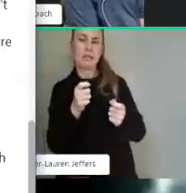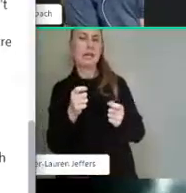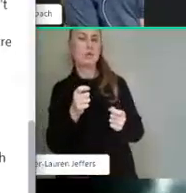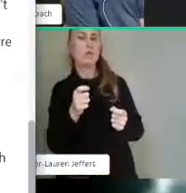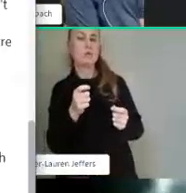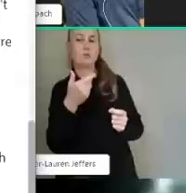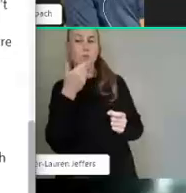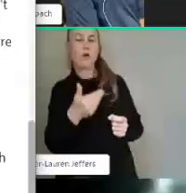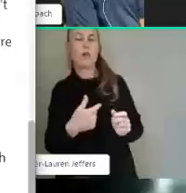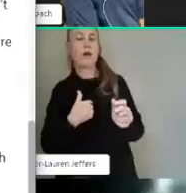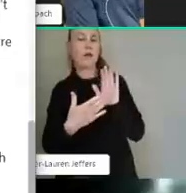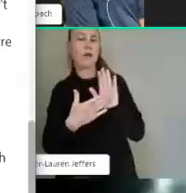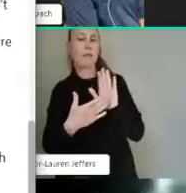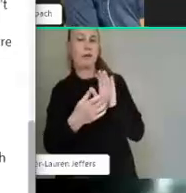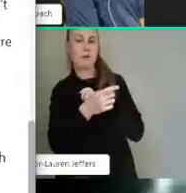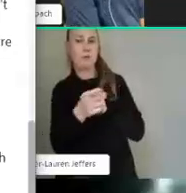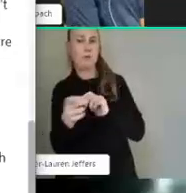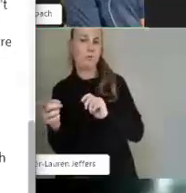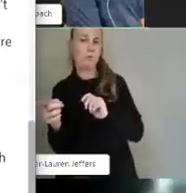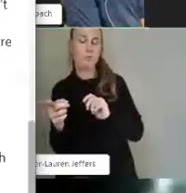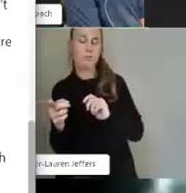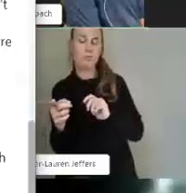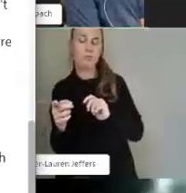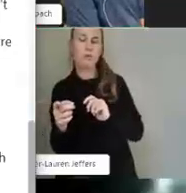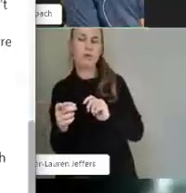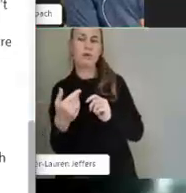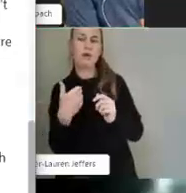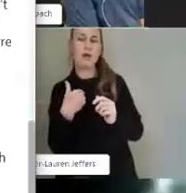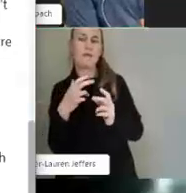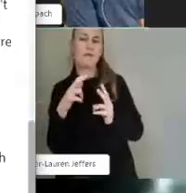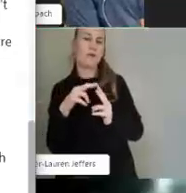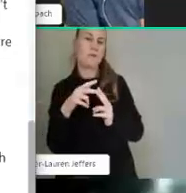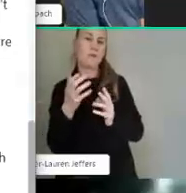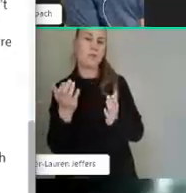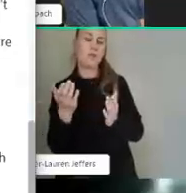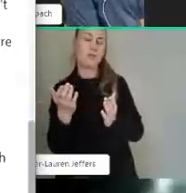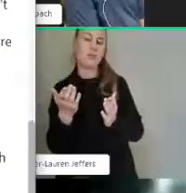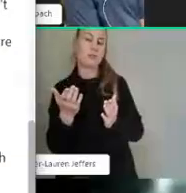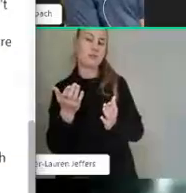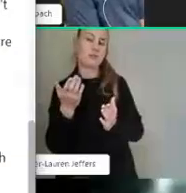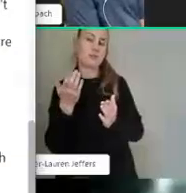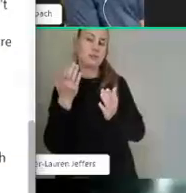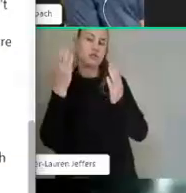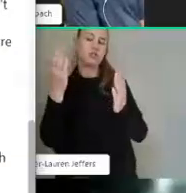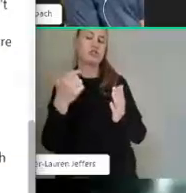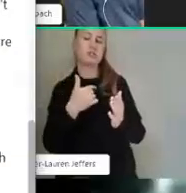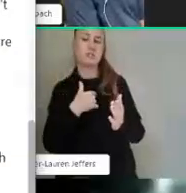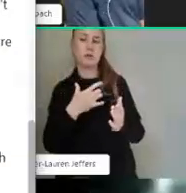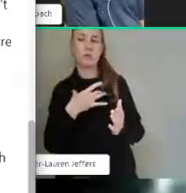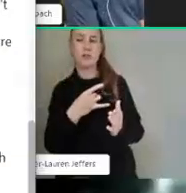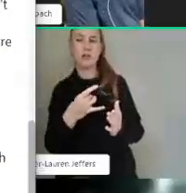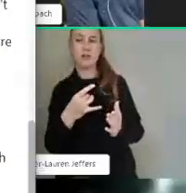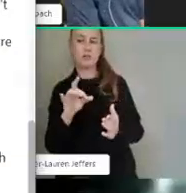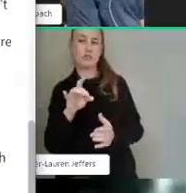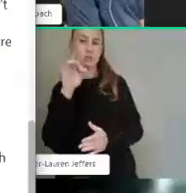well, so I commend you all on that. I have a couple suggestions that I would just like to put